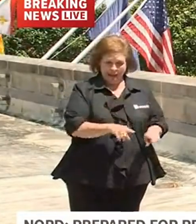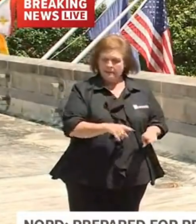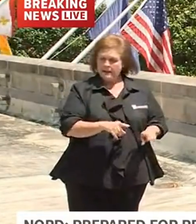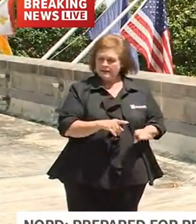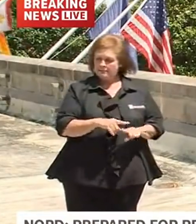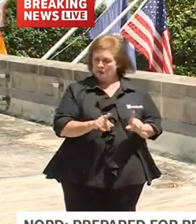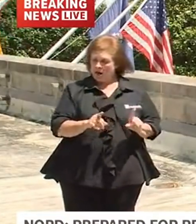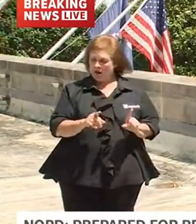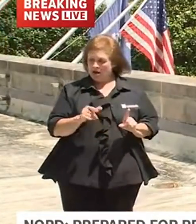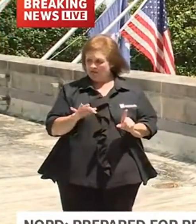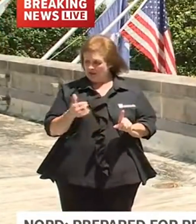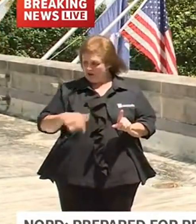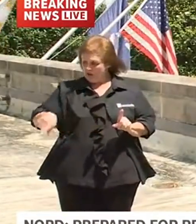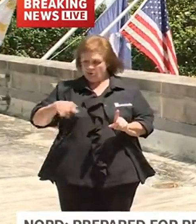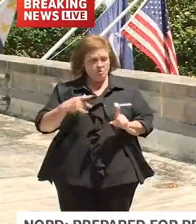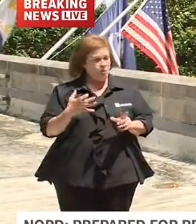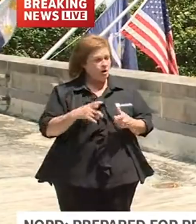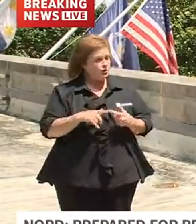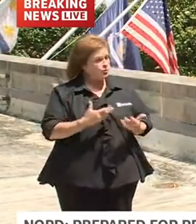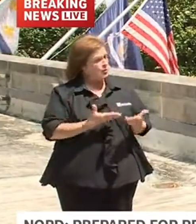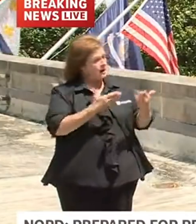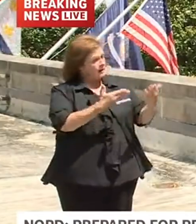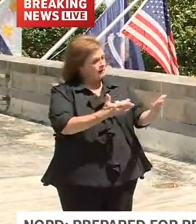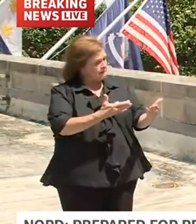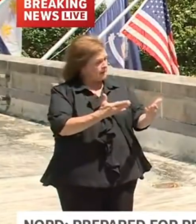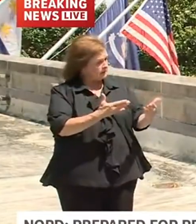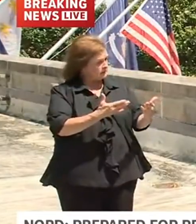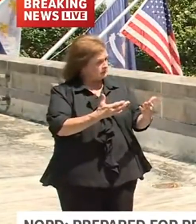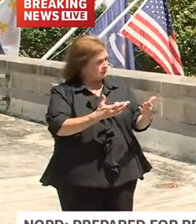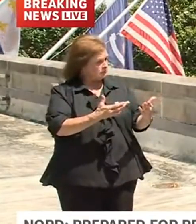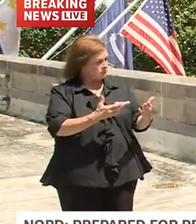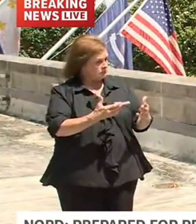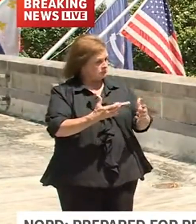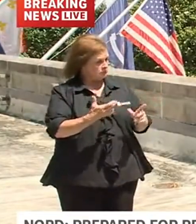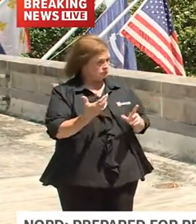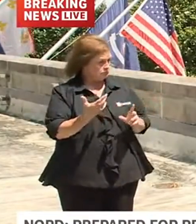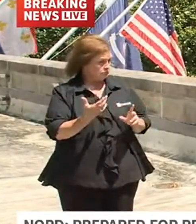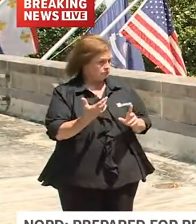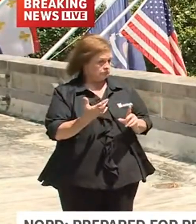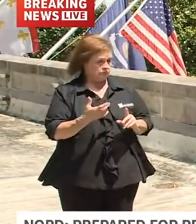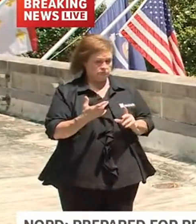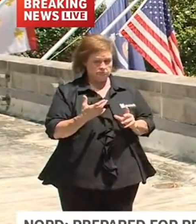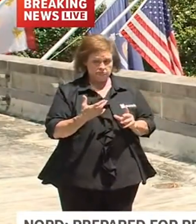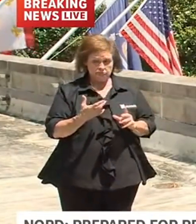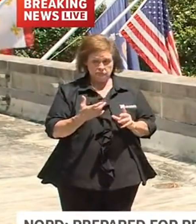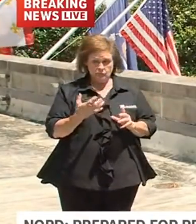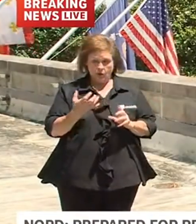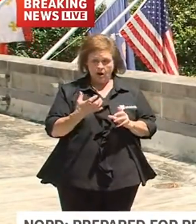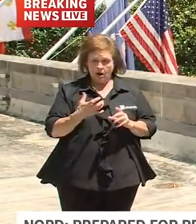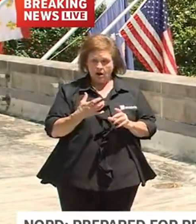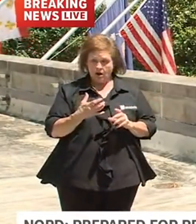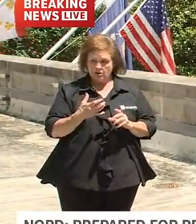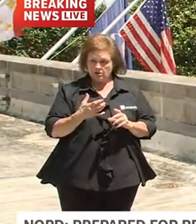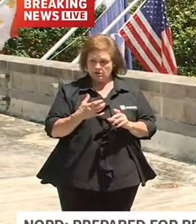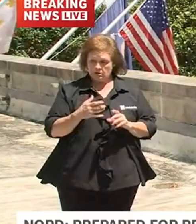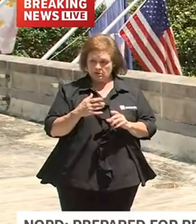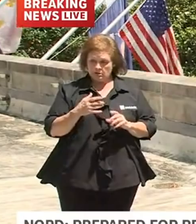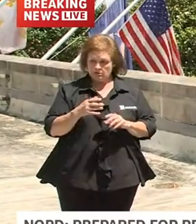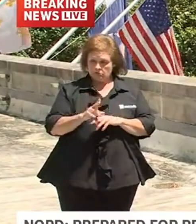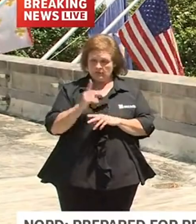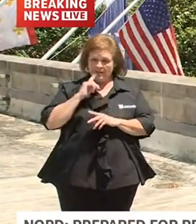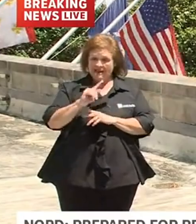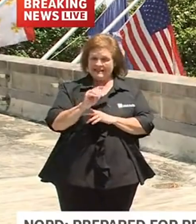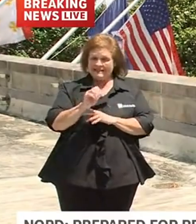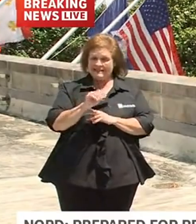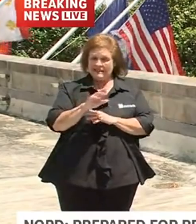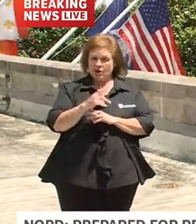If anyone wants to make a recommendation with regards to removing tear gas as a source or resource or tool within our toolbox, I'm open to suggestions